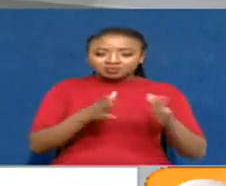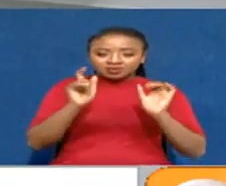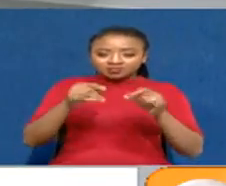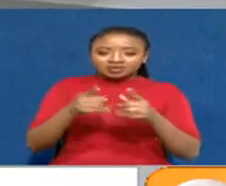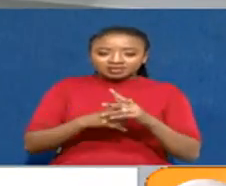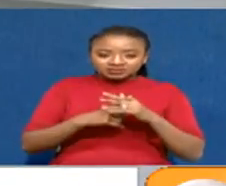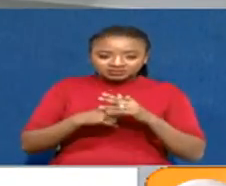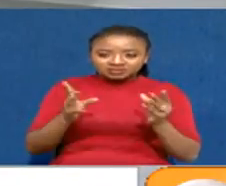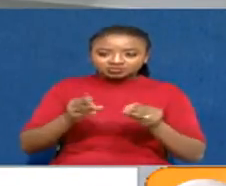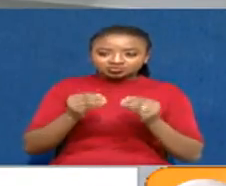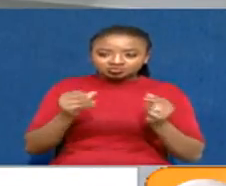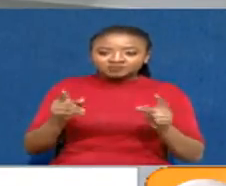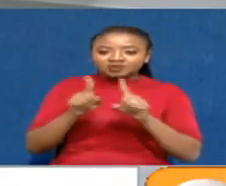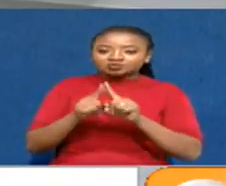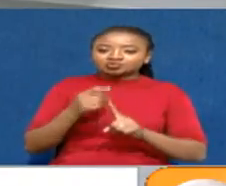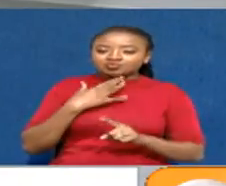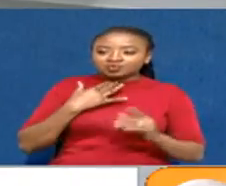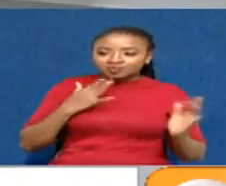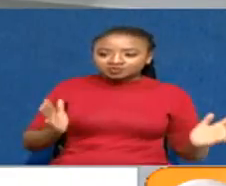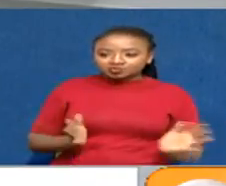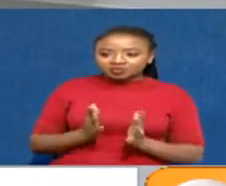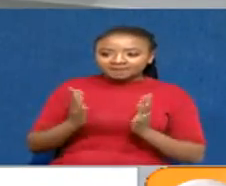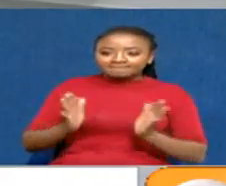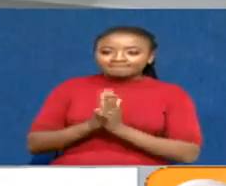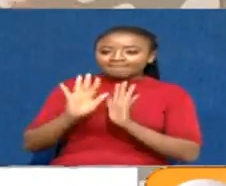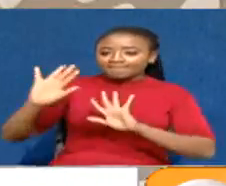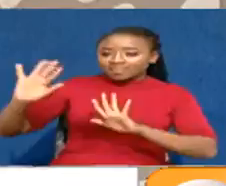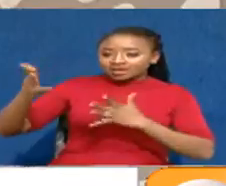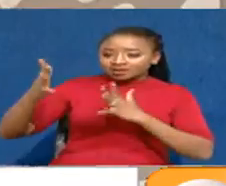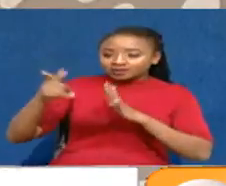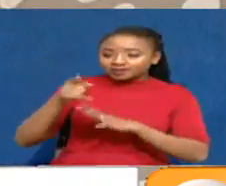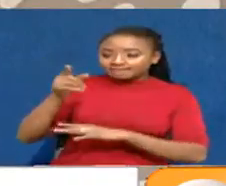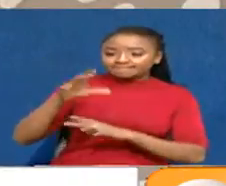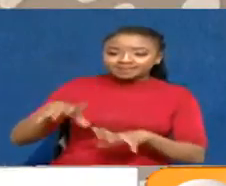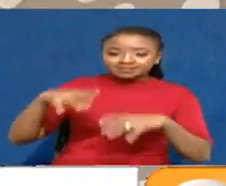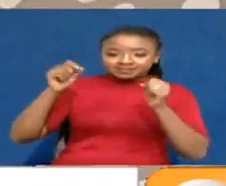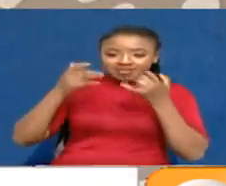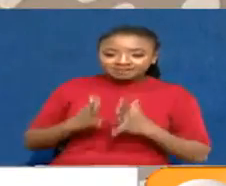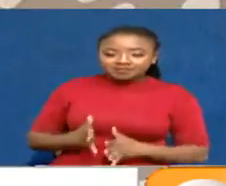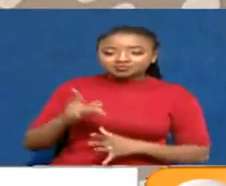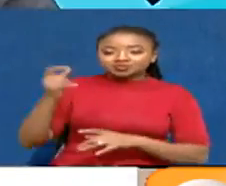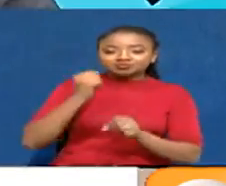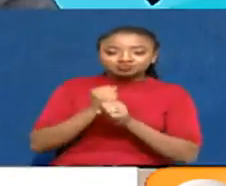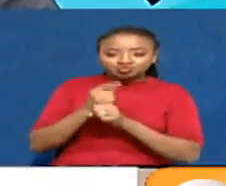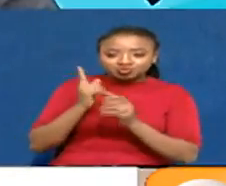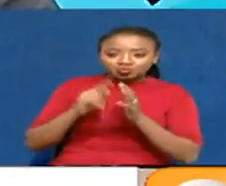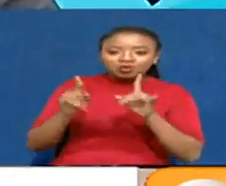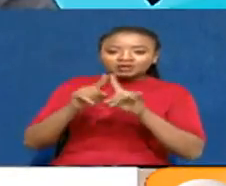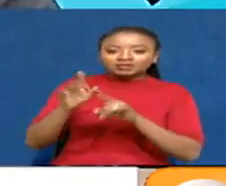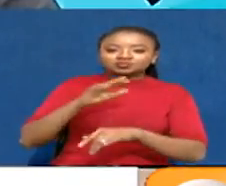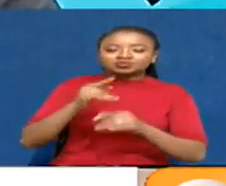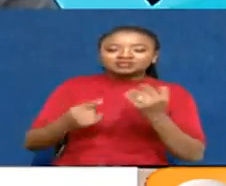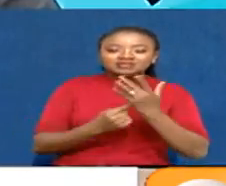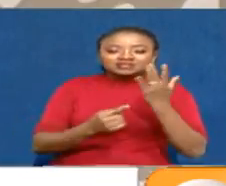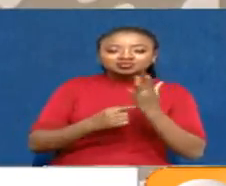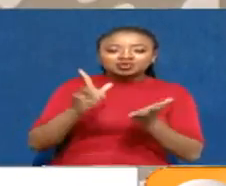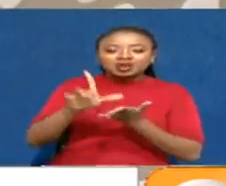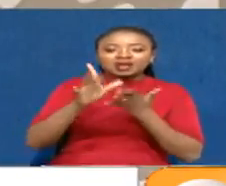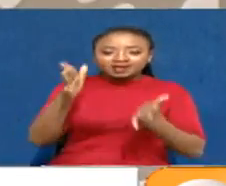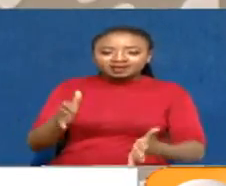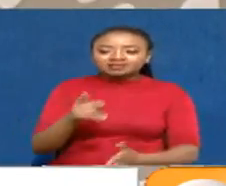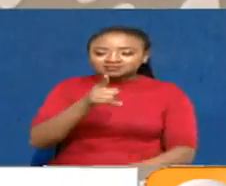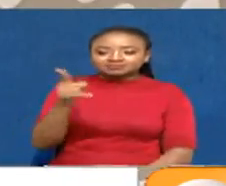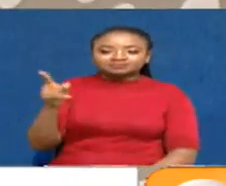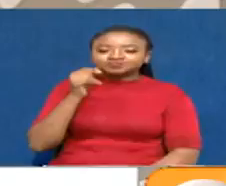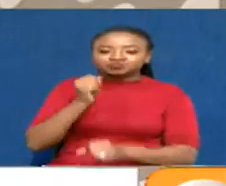start. Okay. And I want to encourage, I want to actually applaud what Chairman is doing and the digital lenders are doing by shining on light on these bad